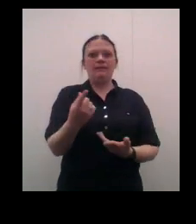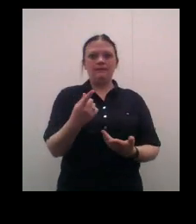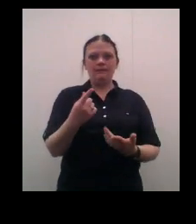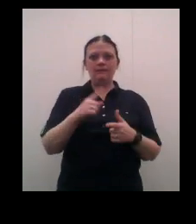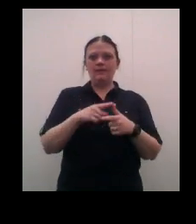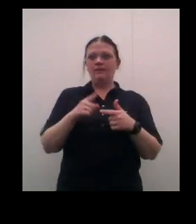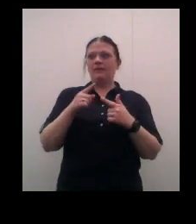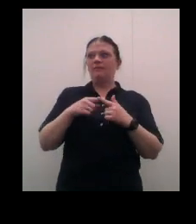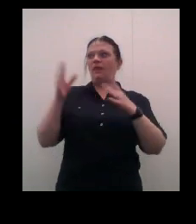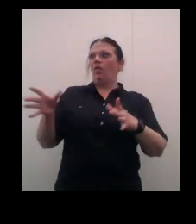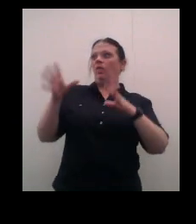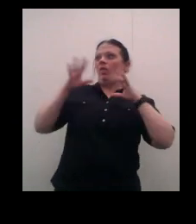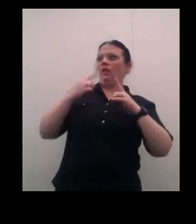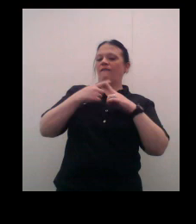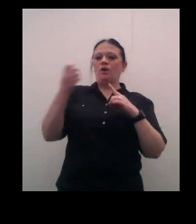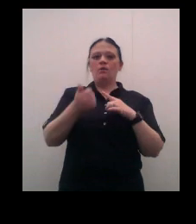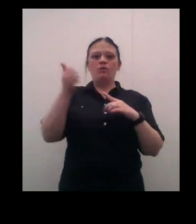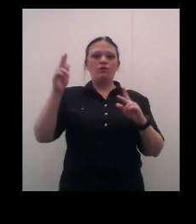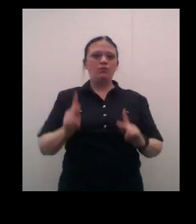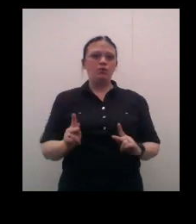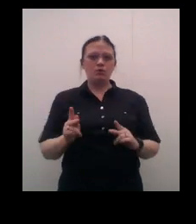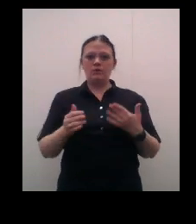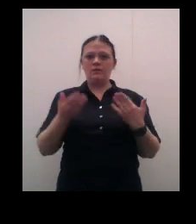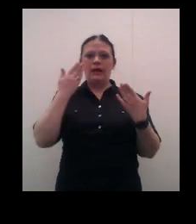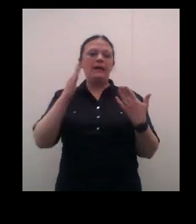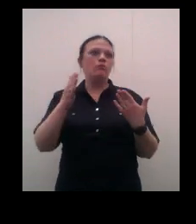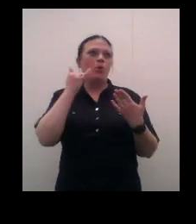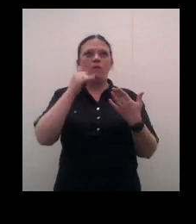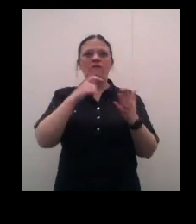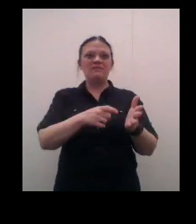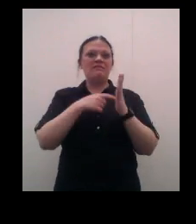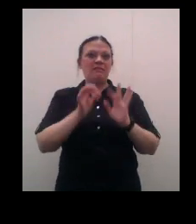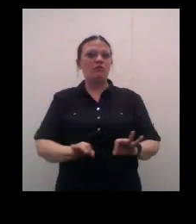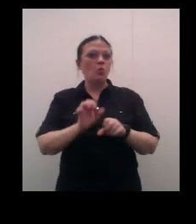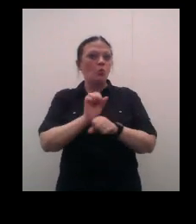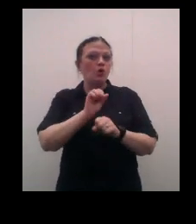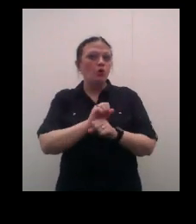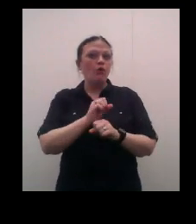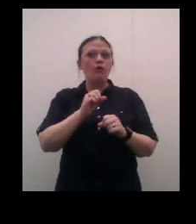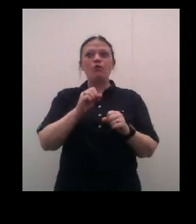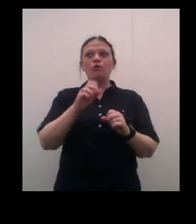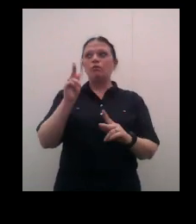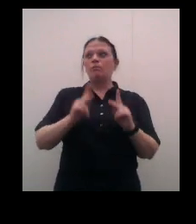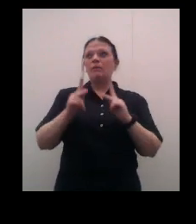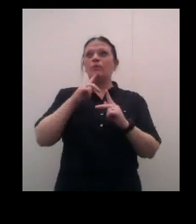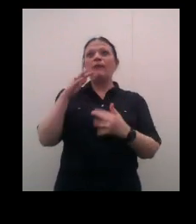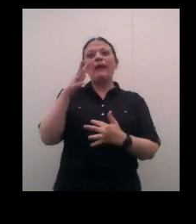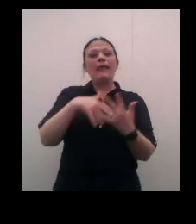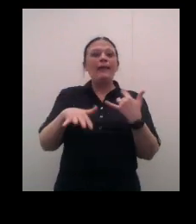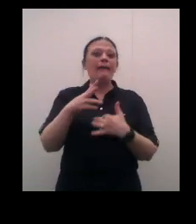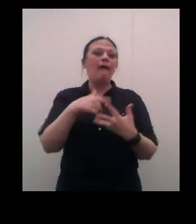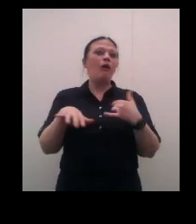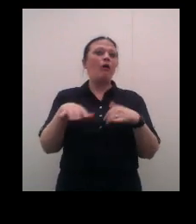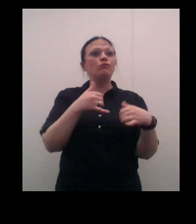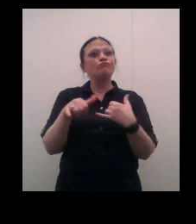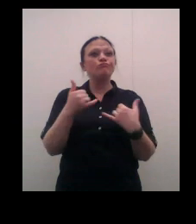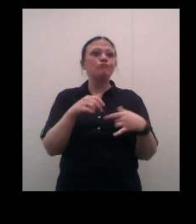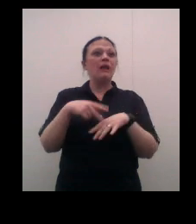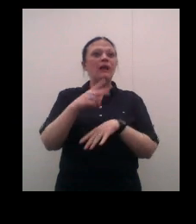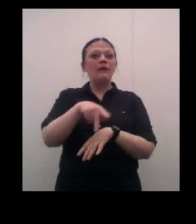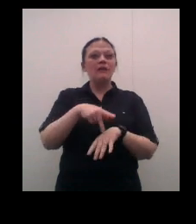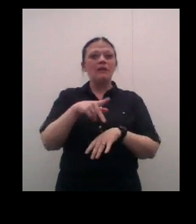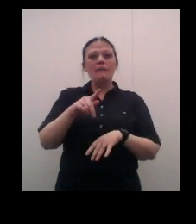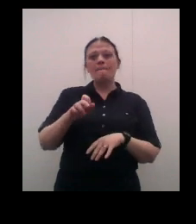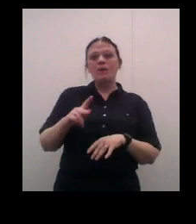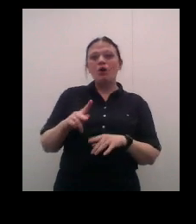someone else. I don't know if these are essential workers on the front lines. I don't know if these are individuals who are hanging out at the parks, but it's quite